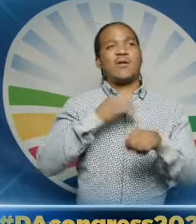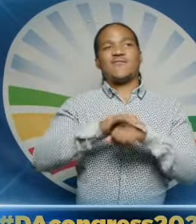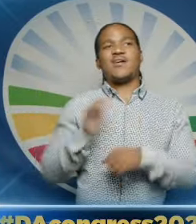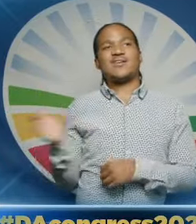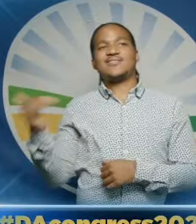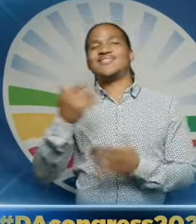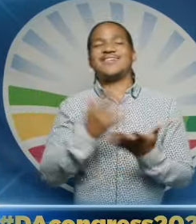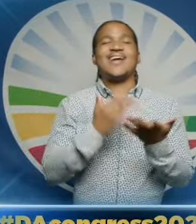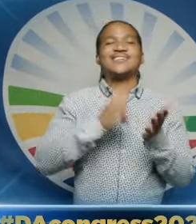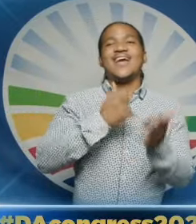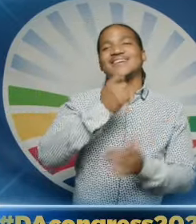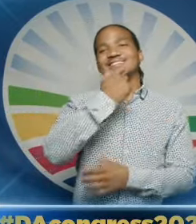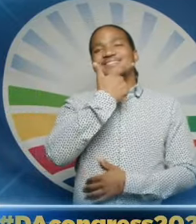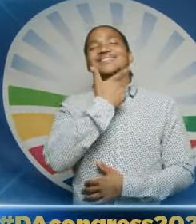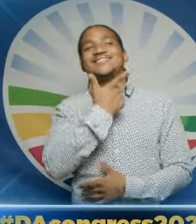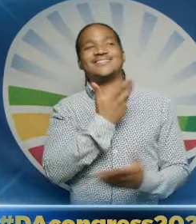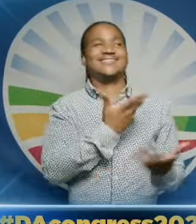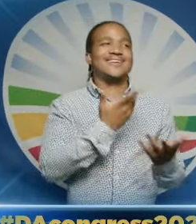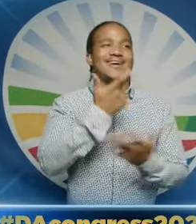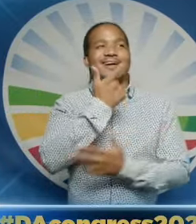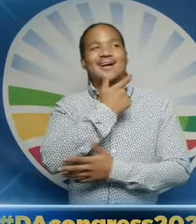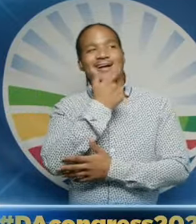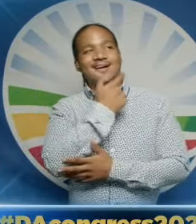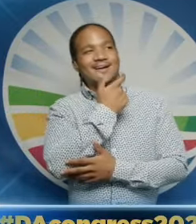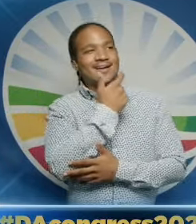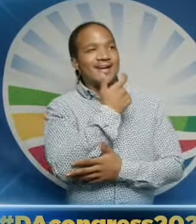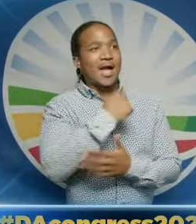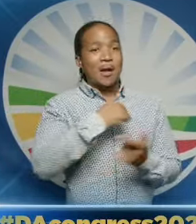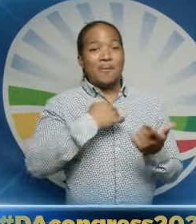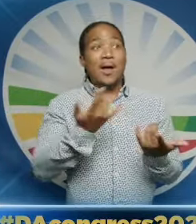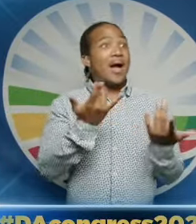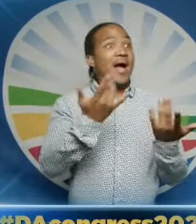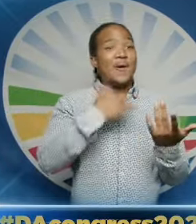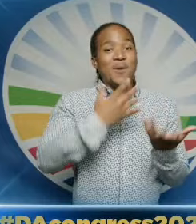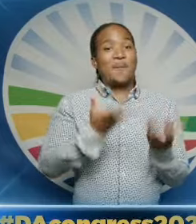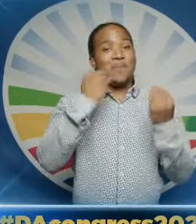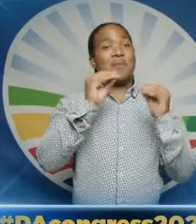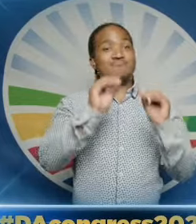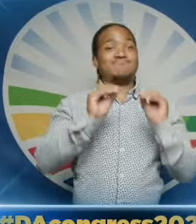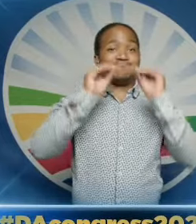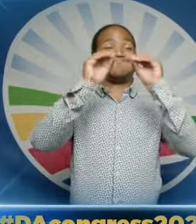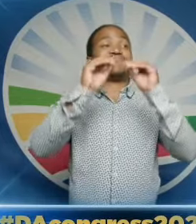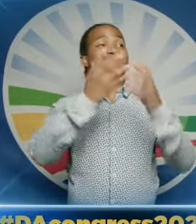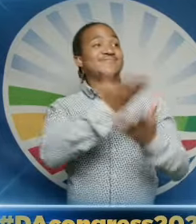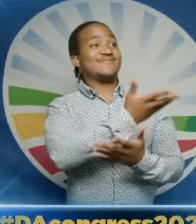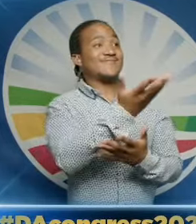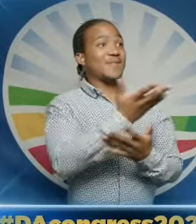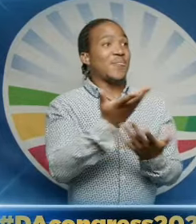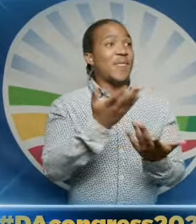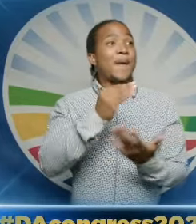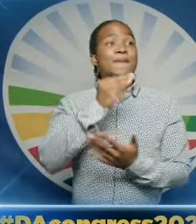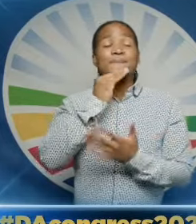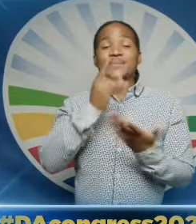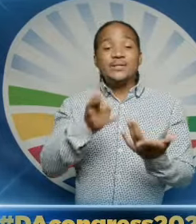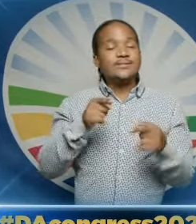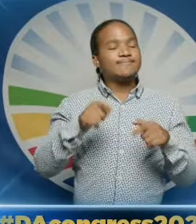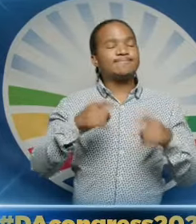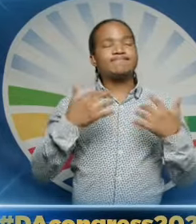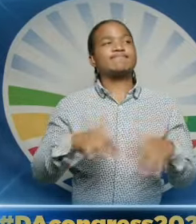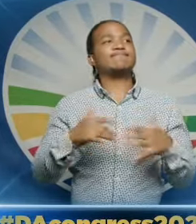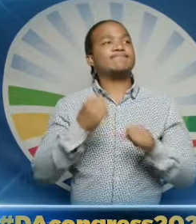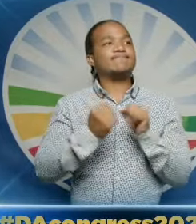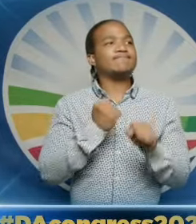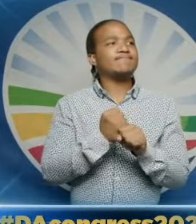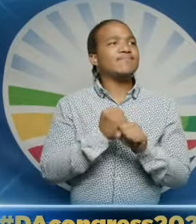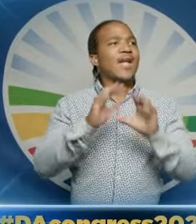nice smile. I accept. I just got a promotion, guys. That is indeed excellent to hear. The DA gets